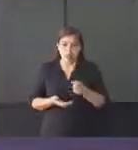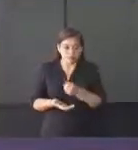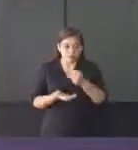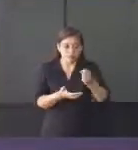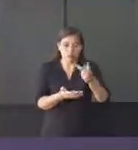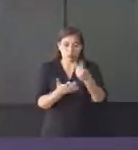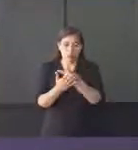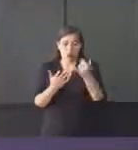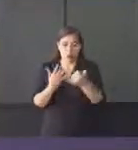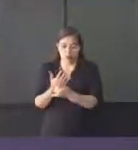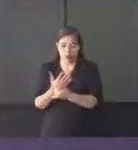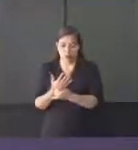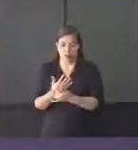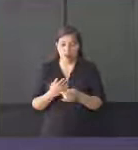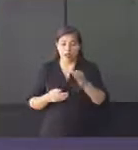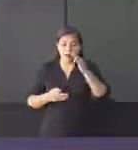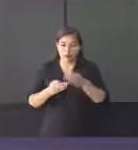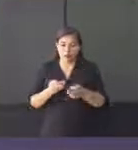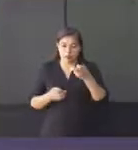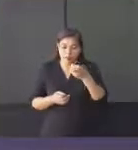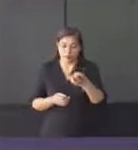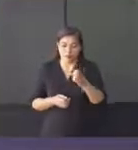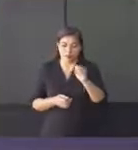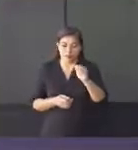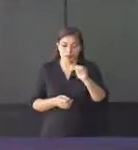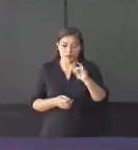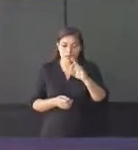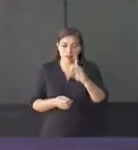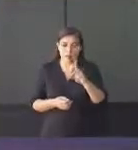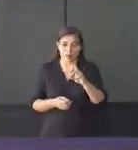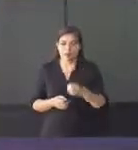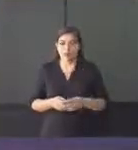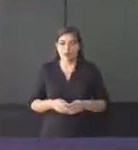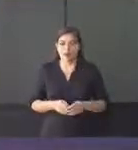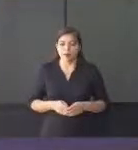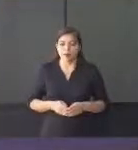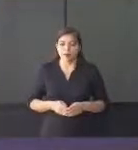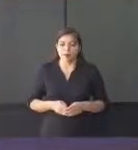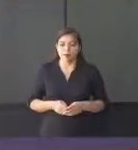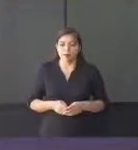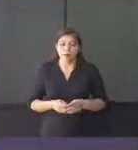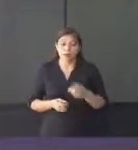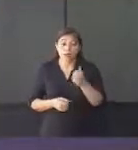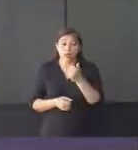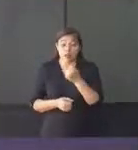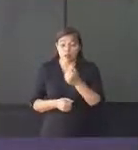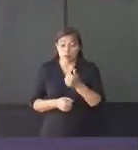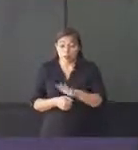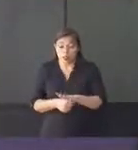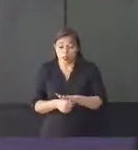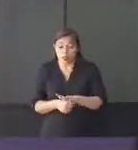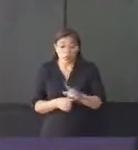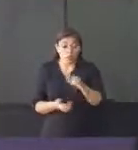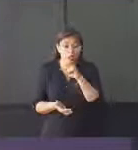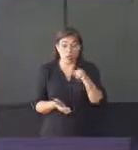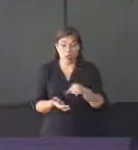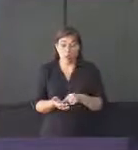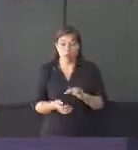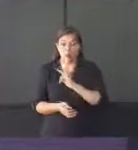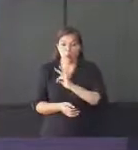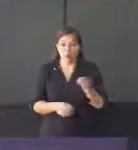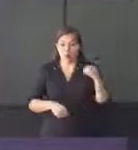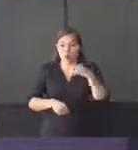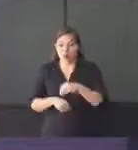that have affected the resources of the projects. By the end of this period, inside, local